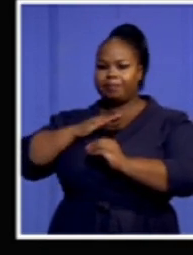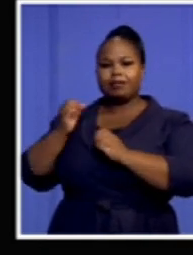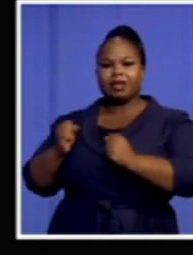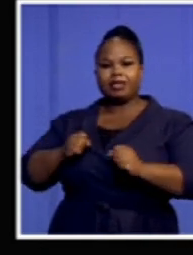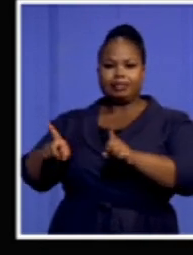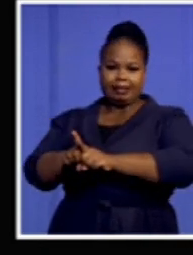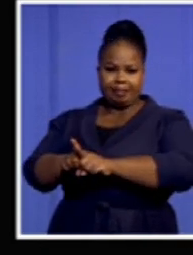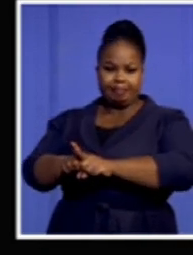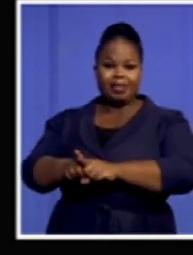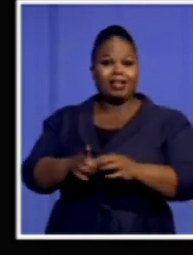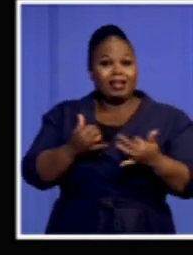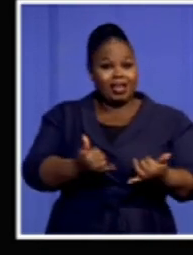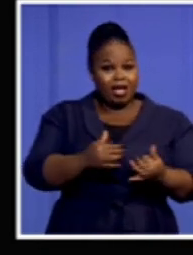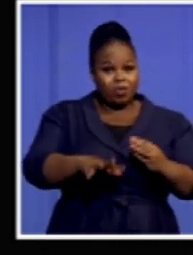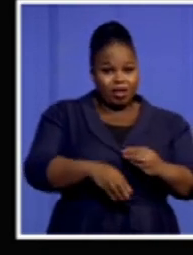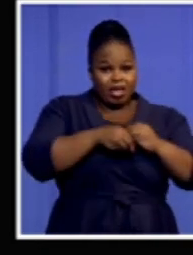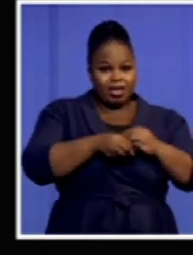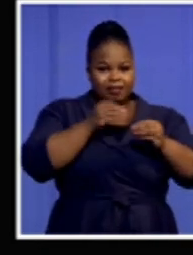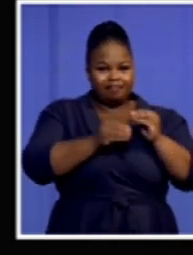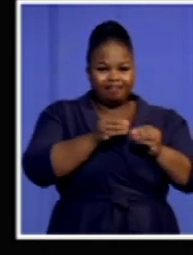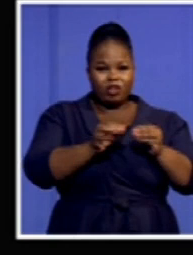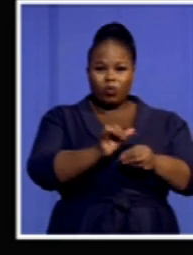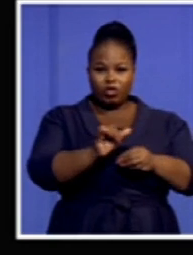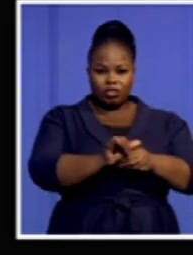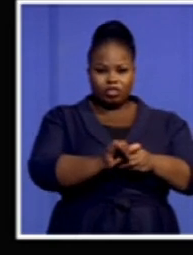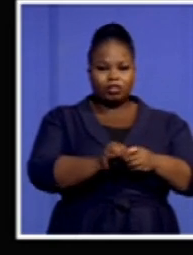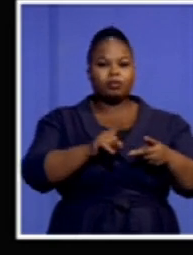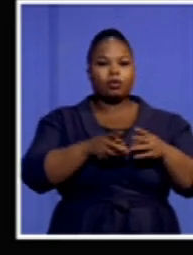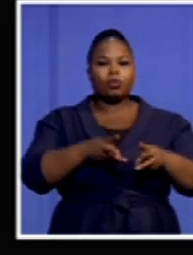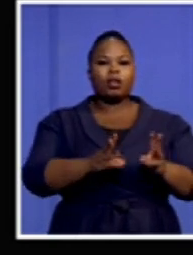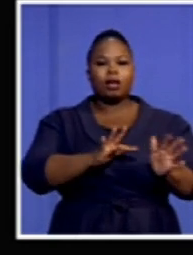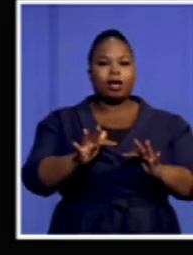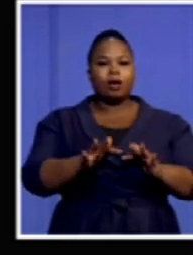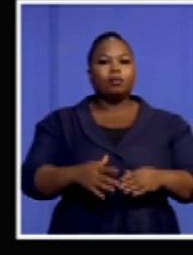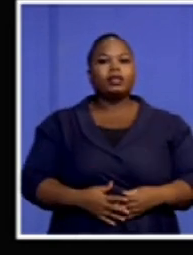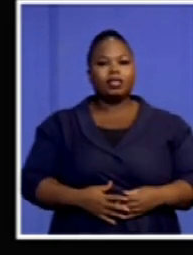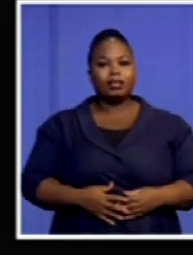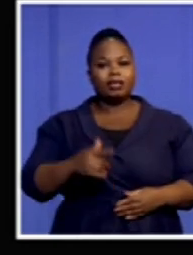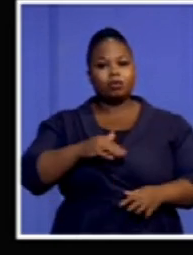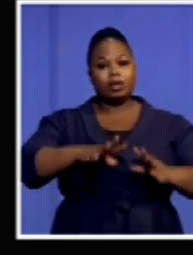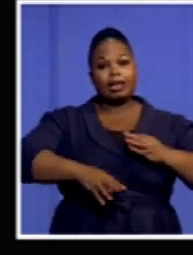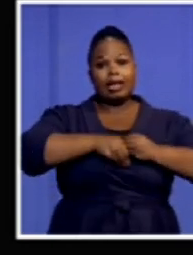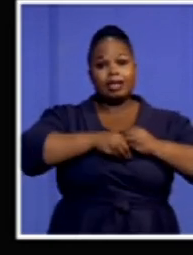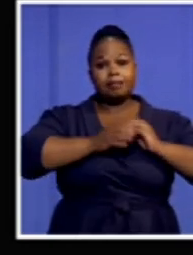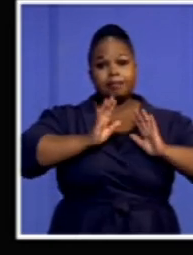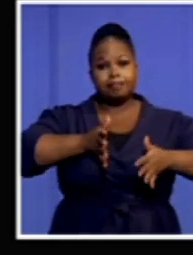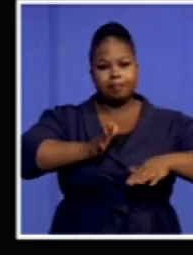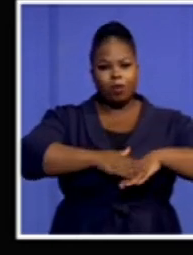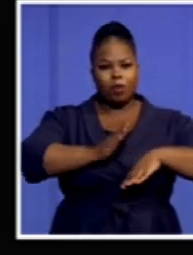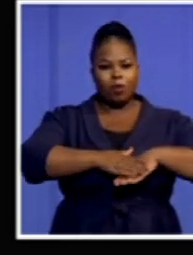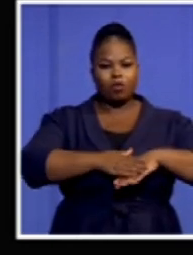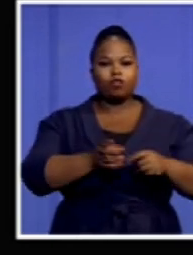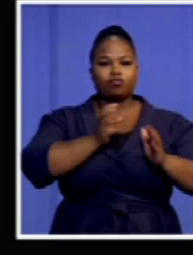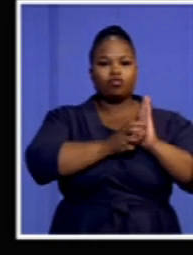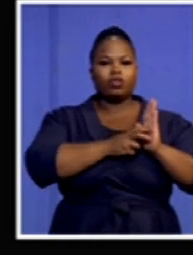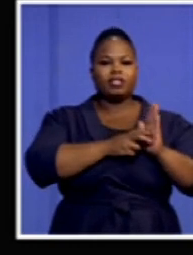done to this section have been done by way of addition. And the addition is from Regulation 15A